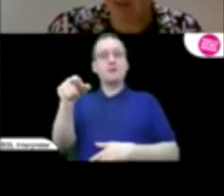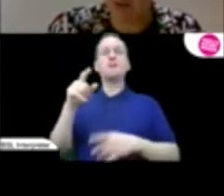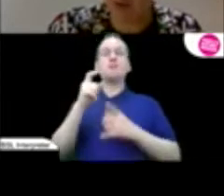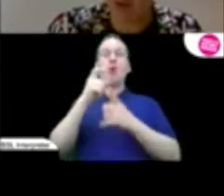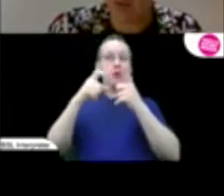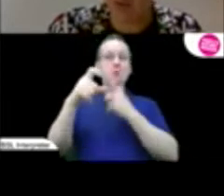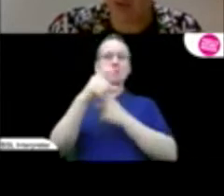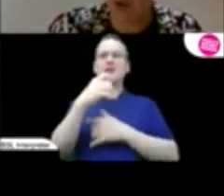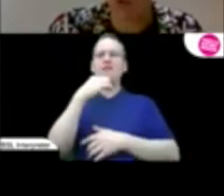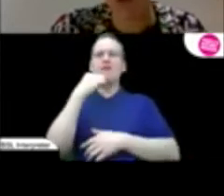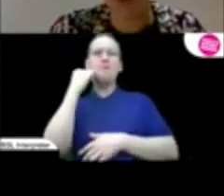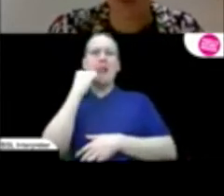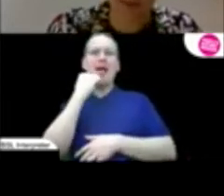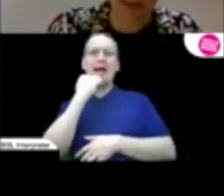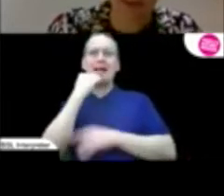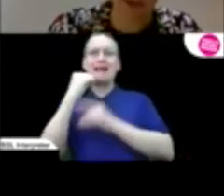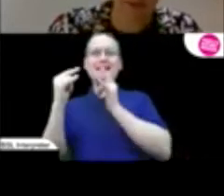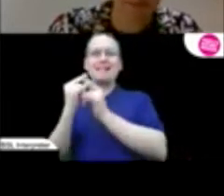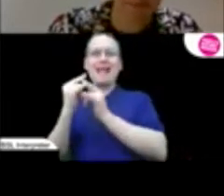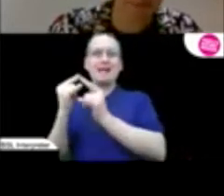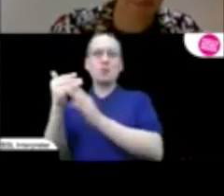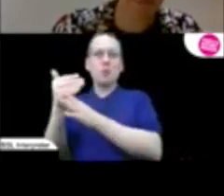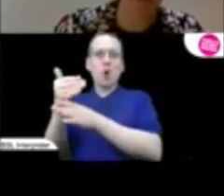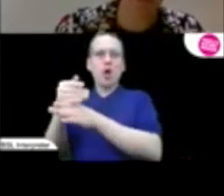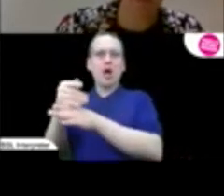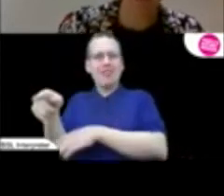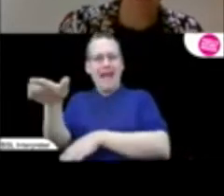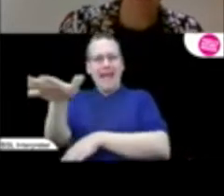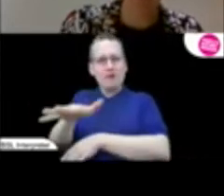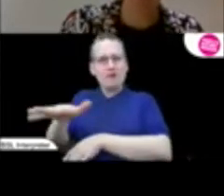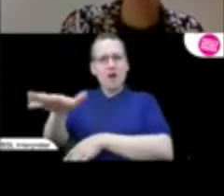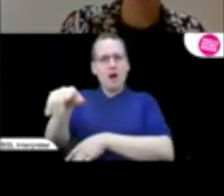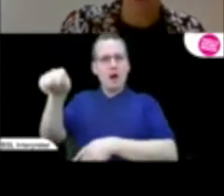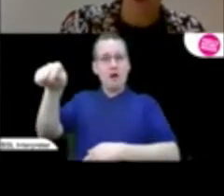Black sex workers who worked in that area.